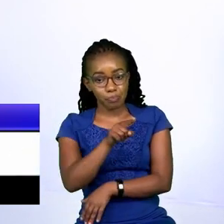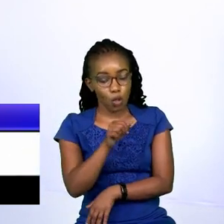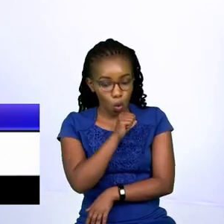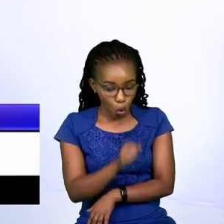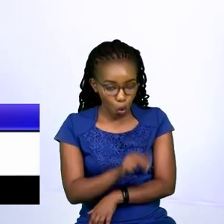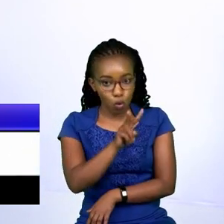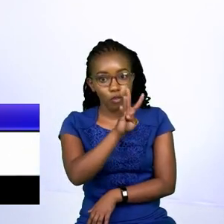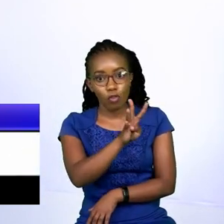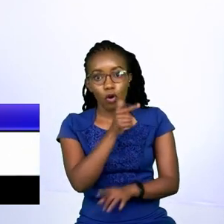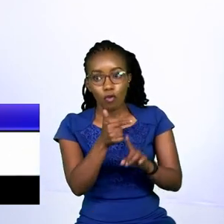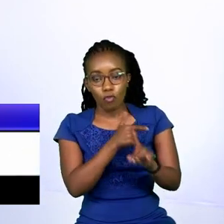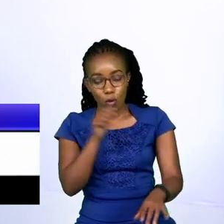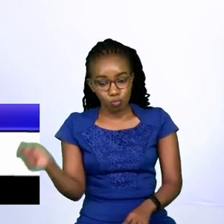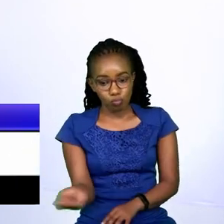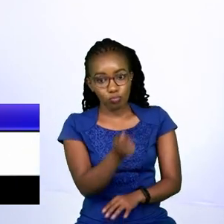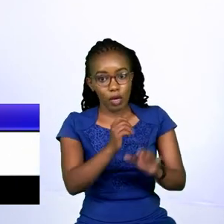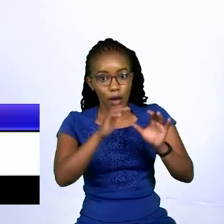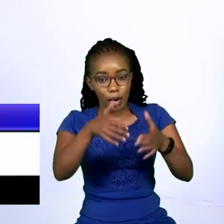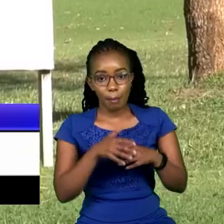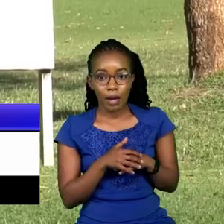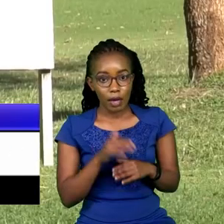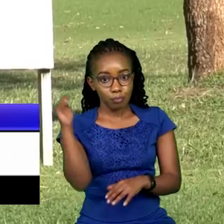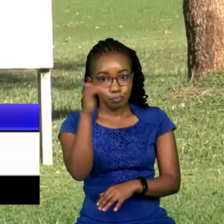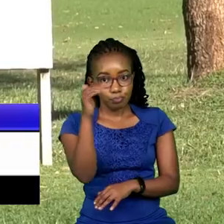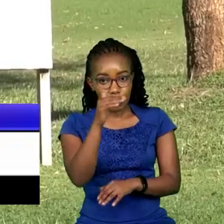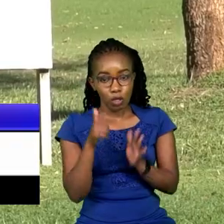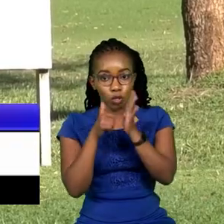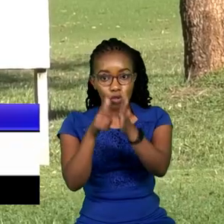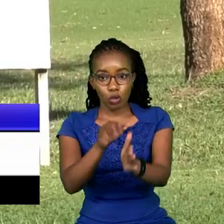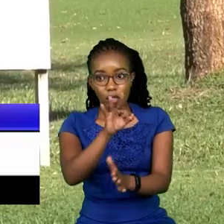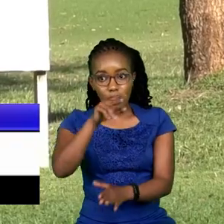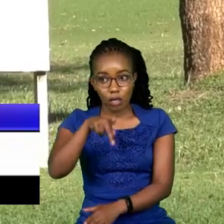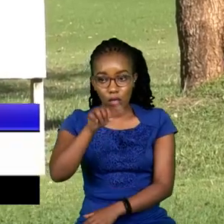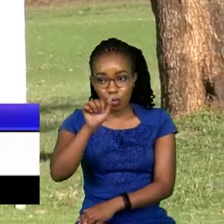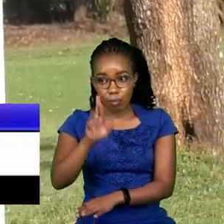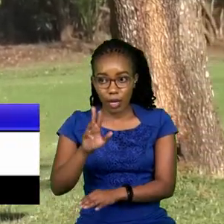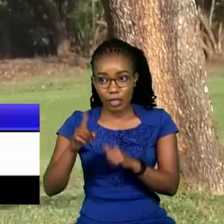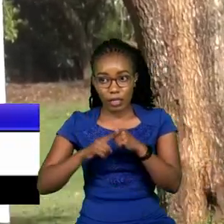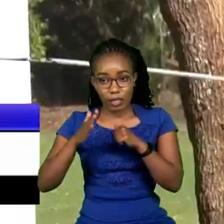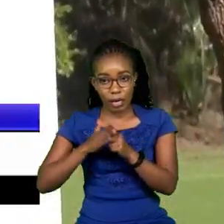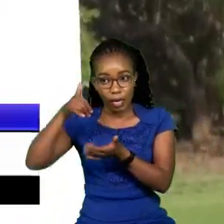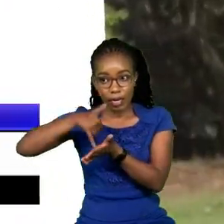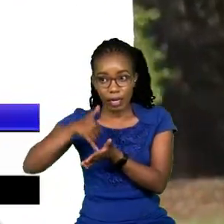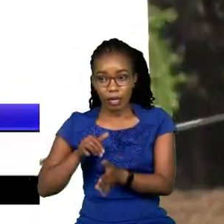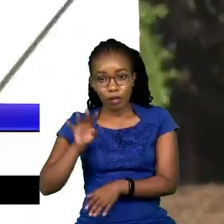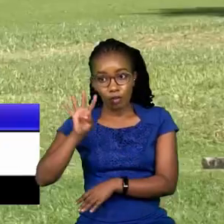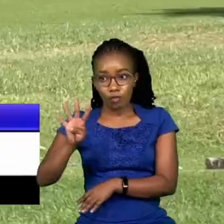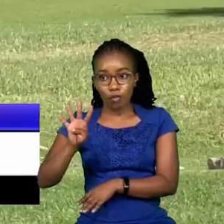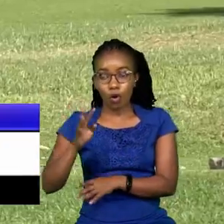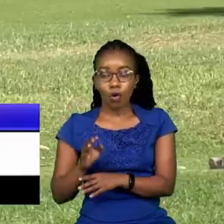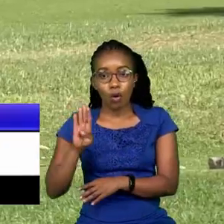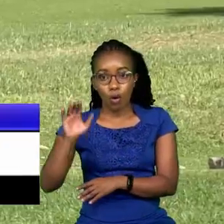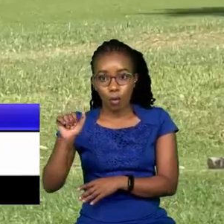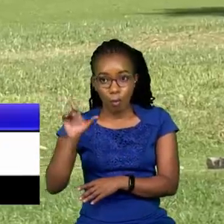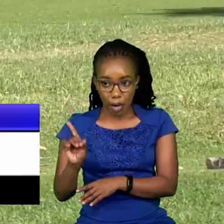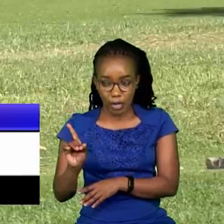Mpofu from Chapman Golf Club in Harare shot 3 under par 69, a round that included four birdies